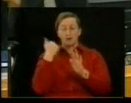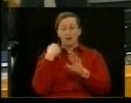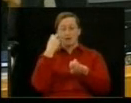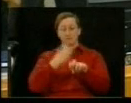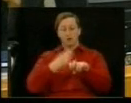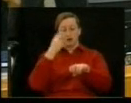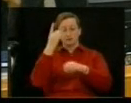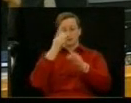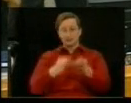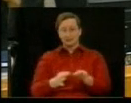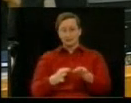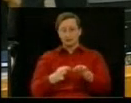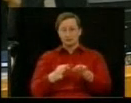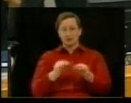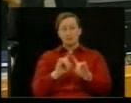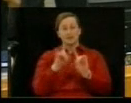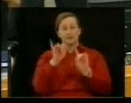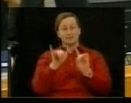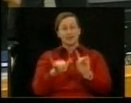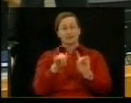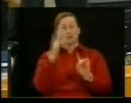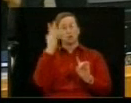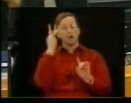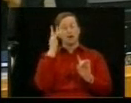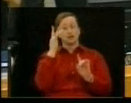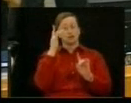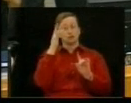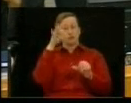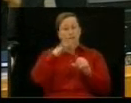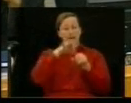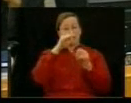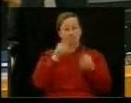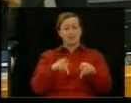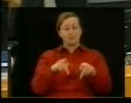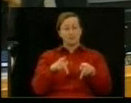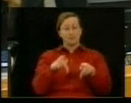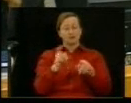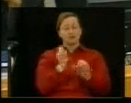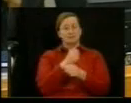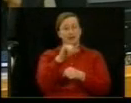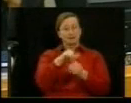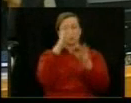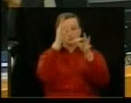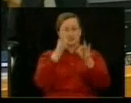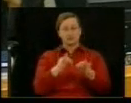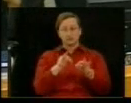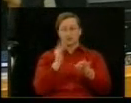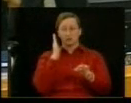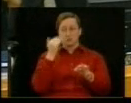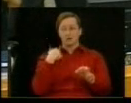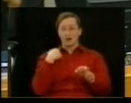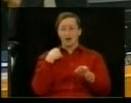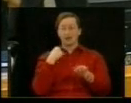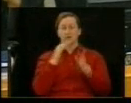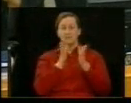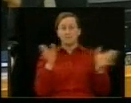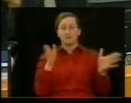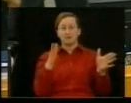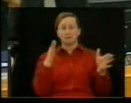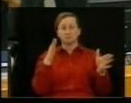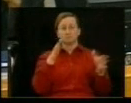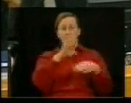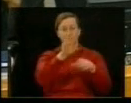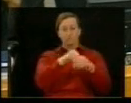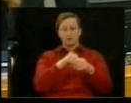decisions. But that's why you elect people, to make these decisions. We're going to take public input, and I think Commissioner Smith, I think